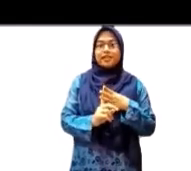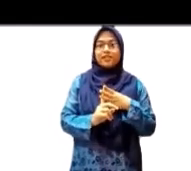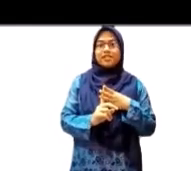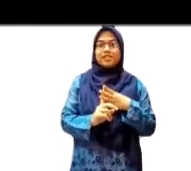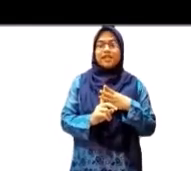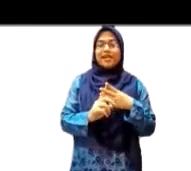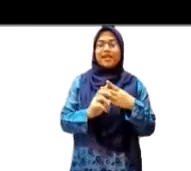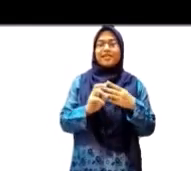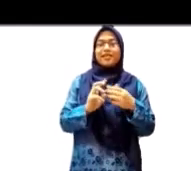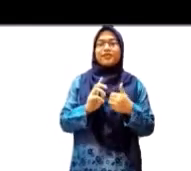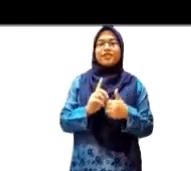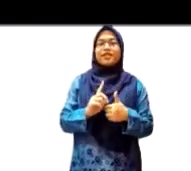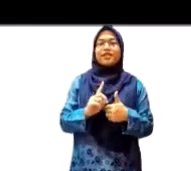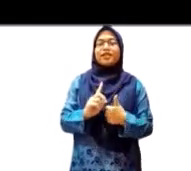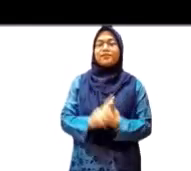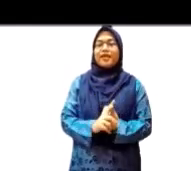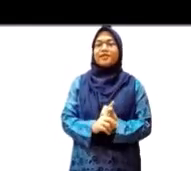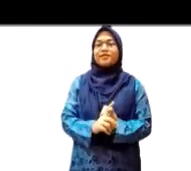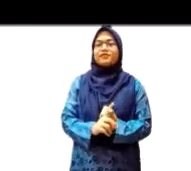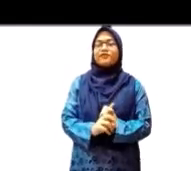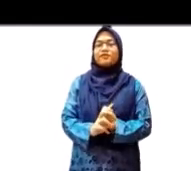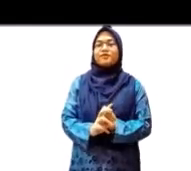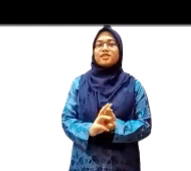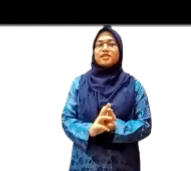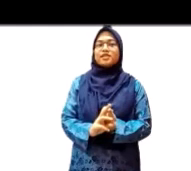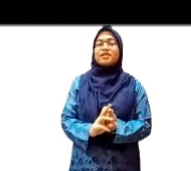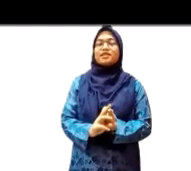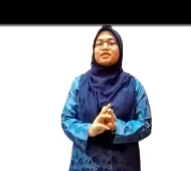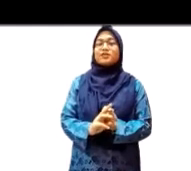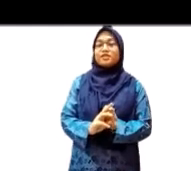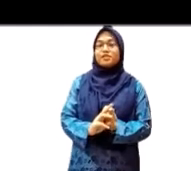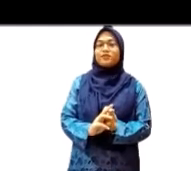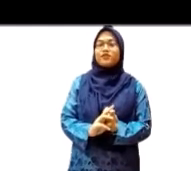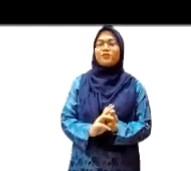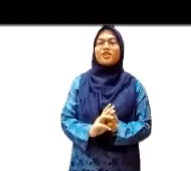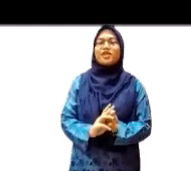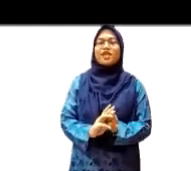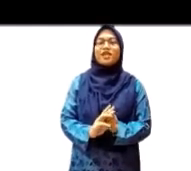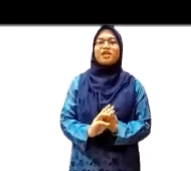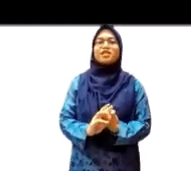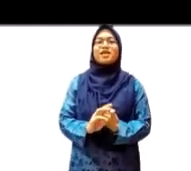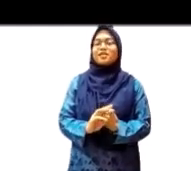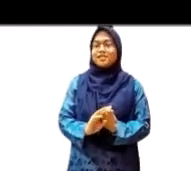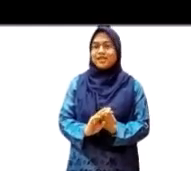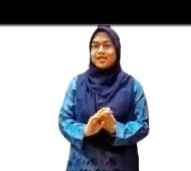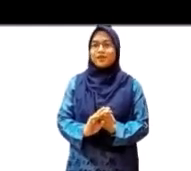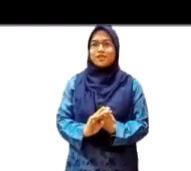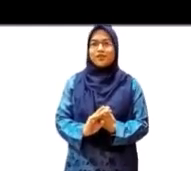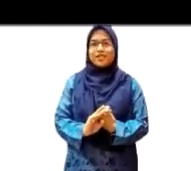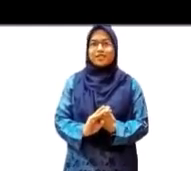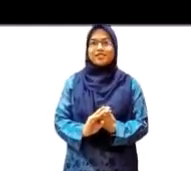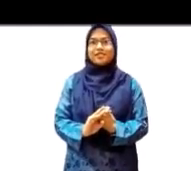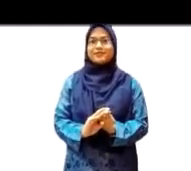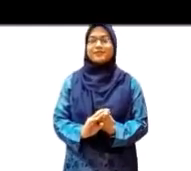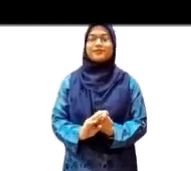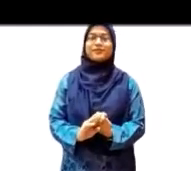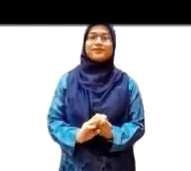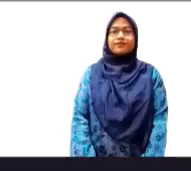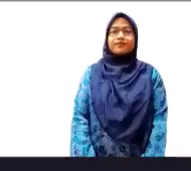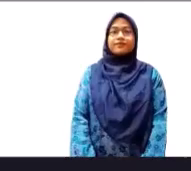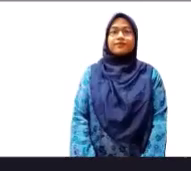sign language. And the only dependent variables in this conceptual framework is sign language awareness.